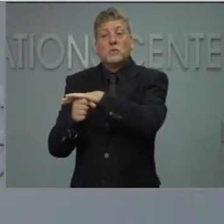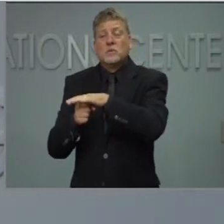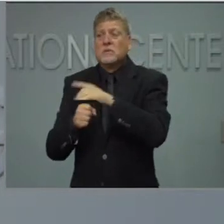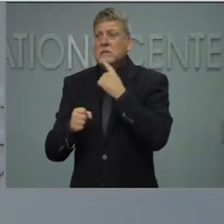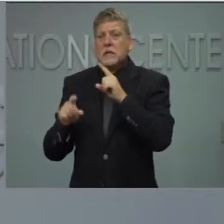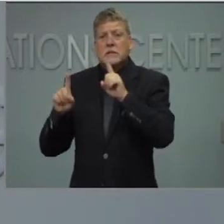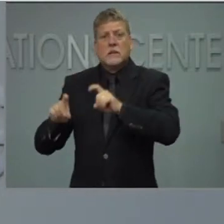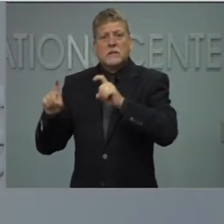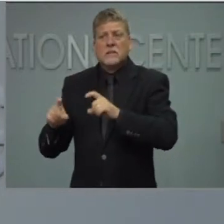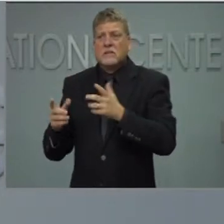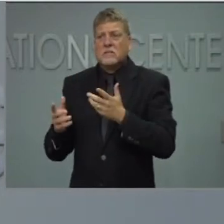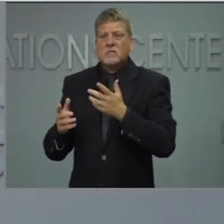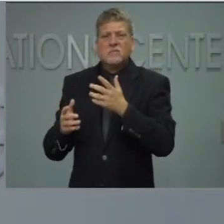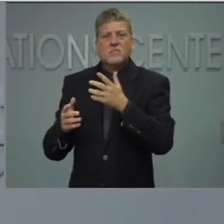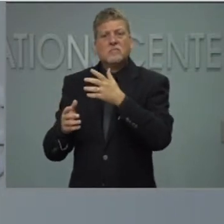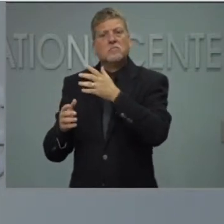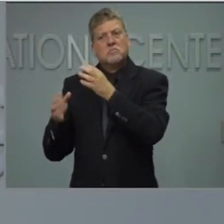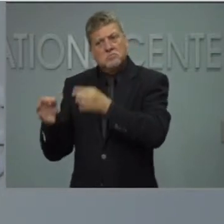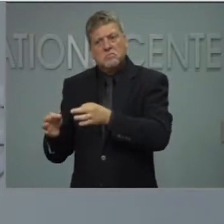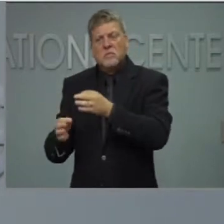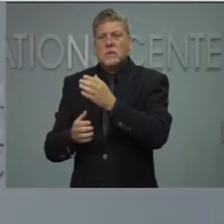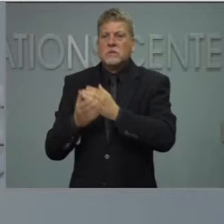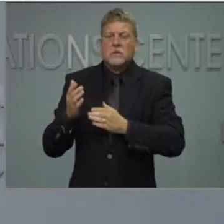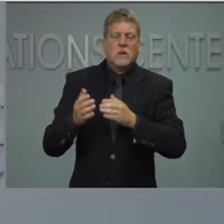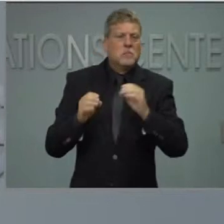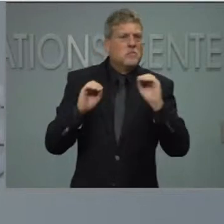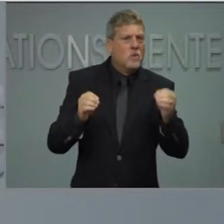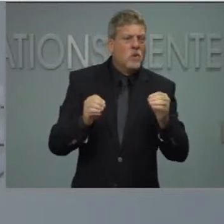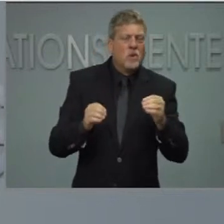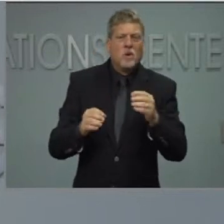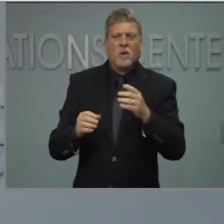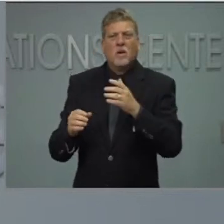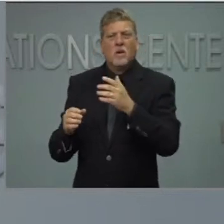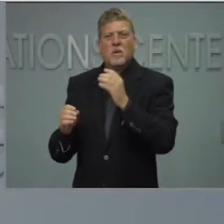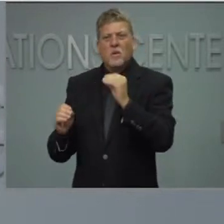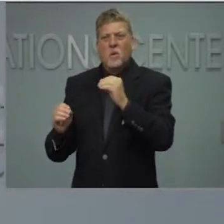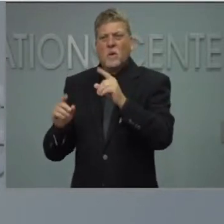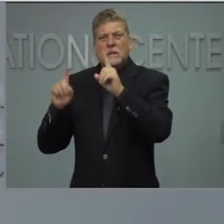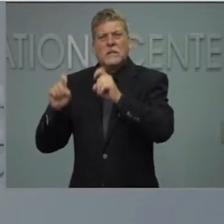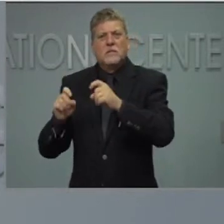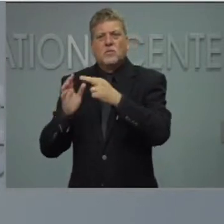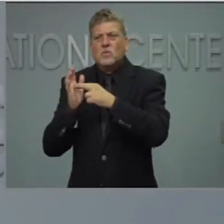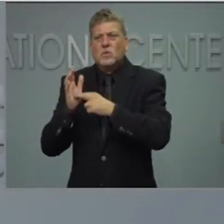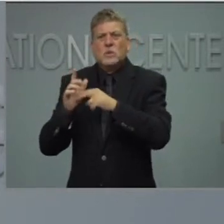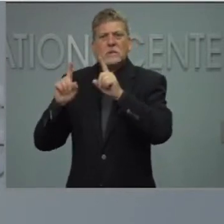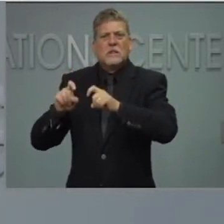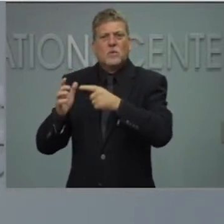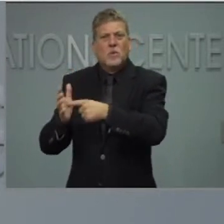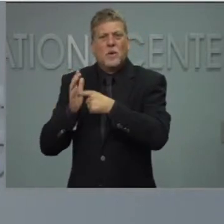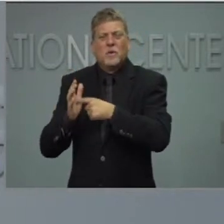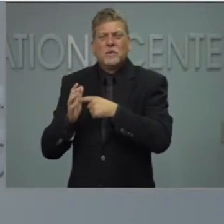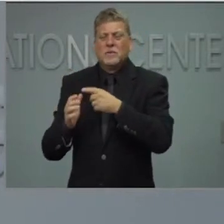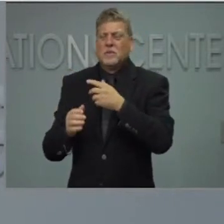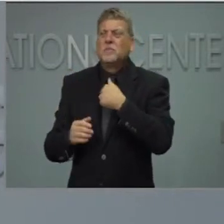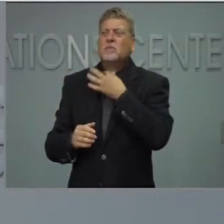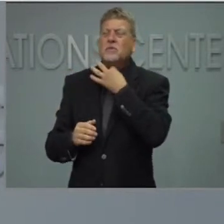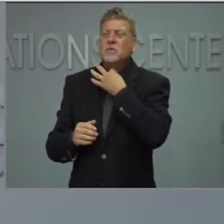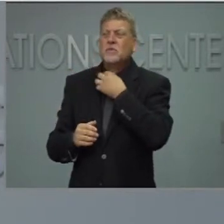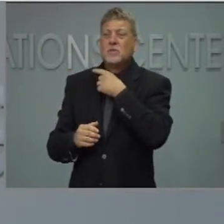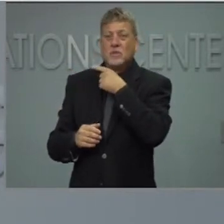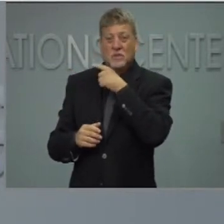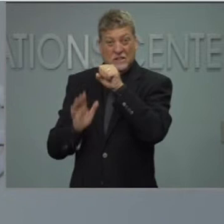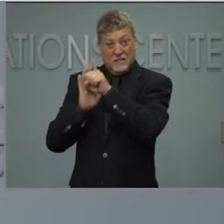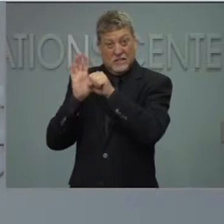testing protocols for students who are already back in school for year-round. So I'm wondering what programs you have